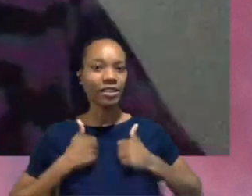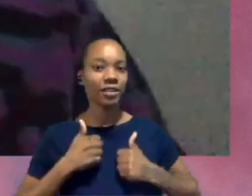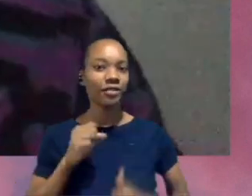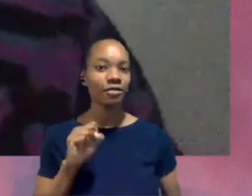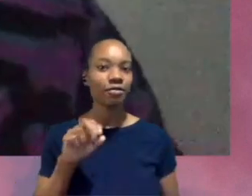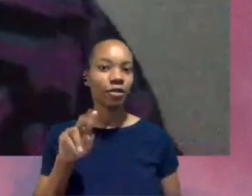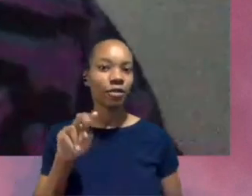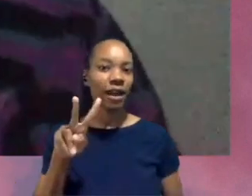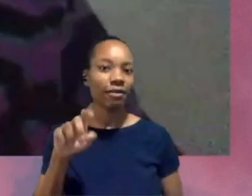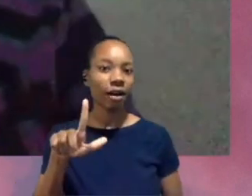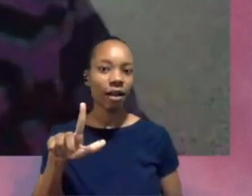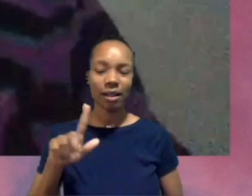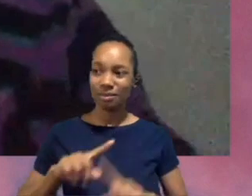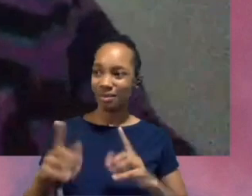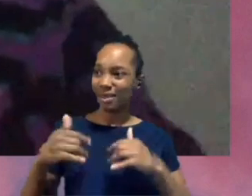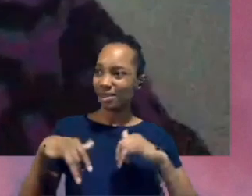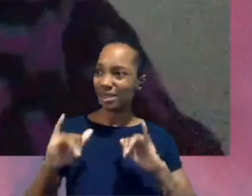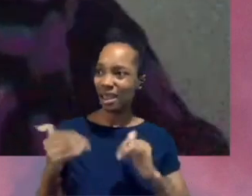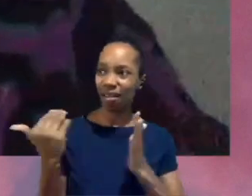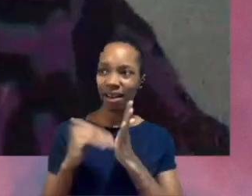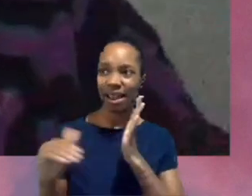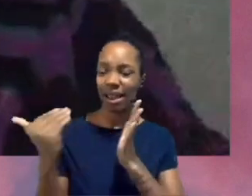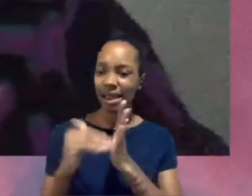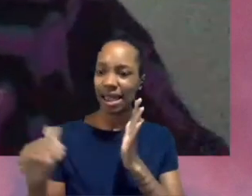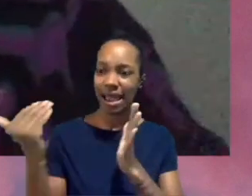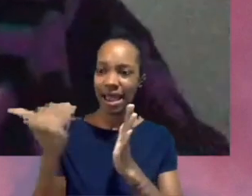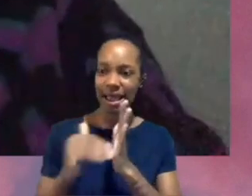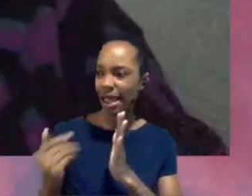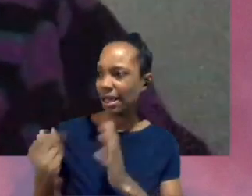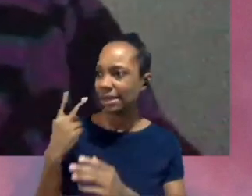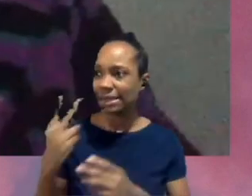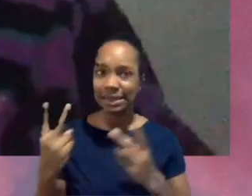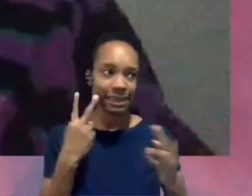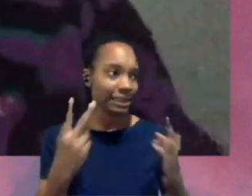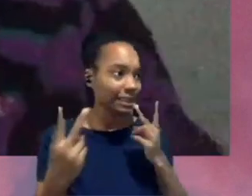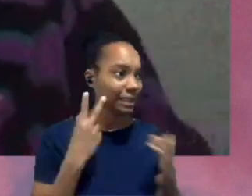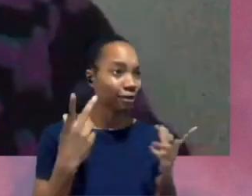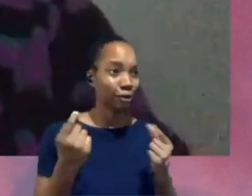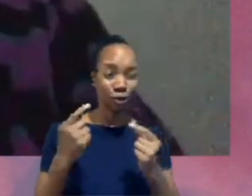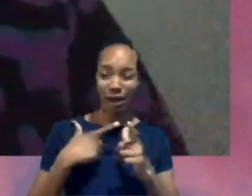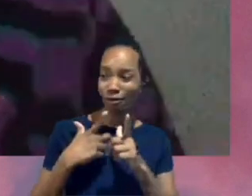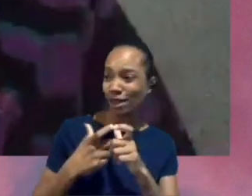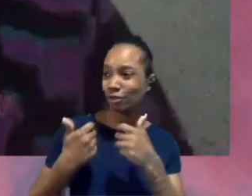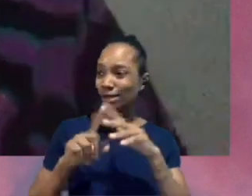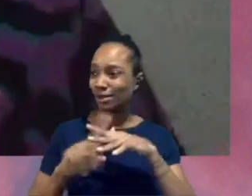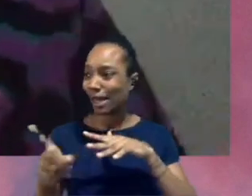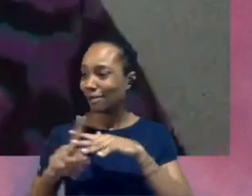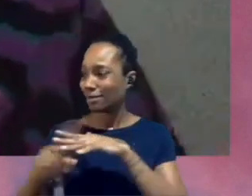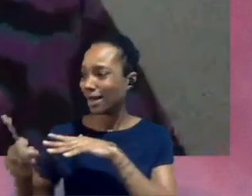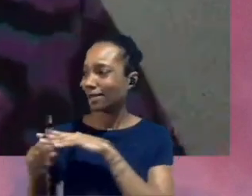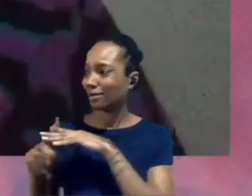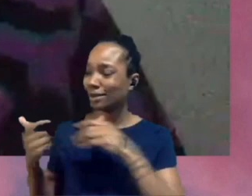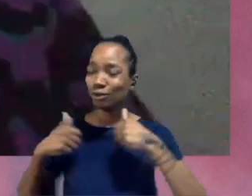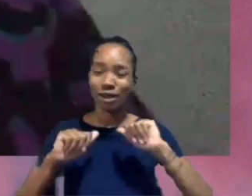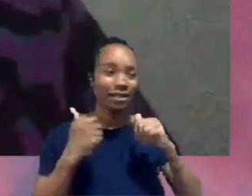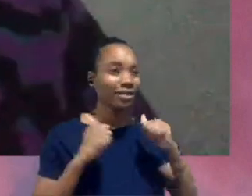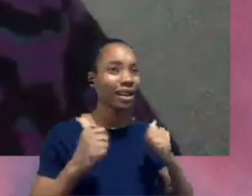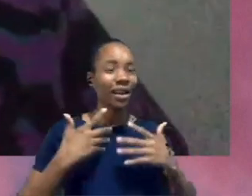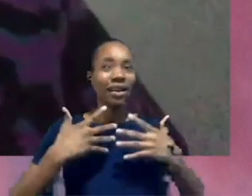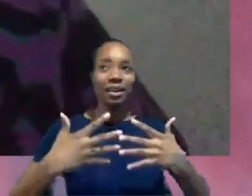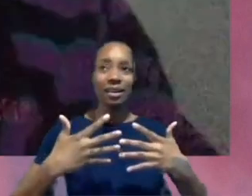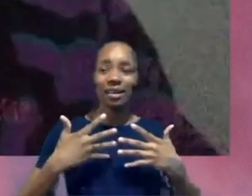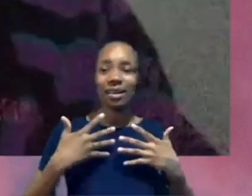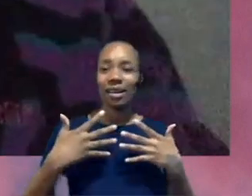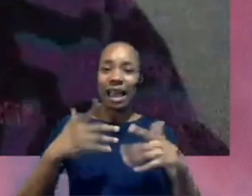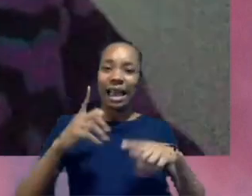my ears in the form of parental warnings. Baby boy, we've been running so long, we breathe through the cracks in our knees. Can't you see my arms bleed?